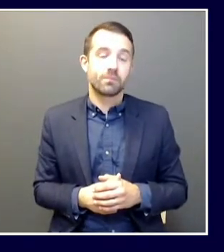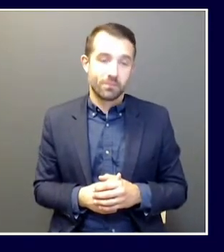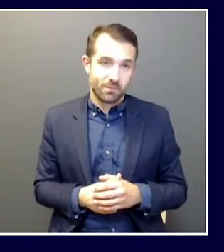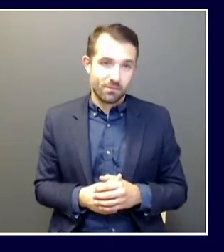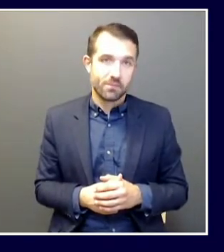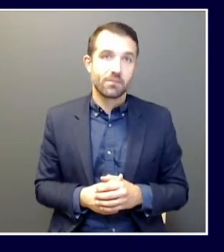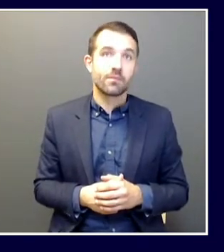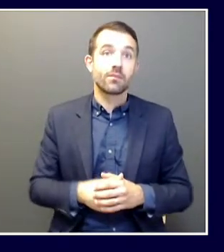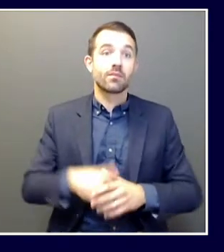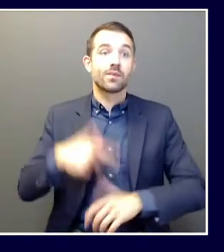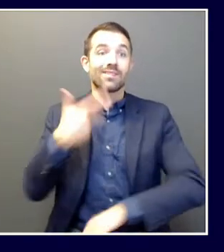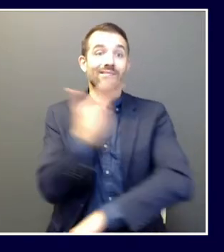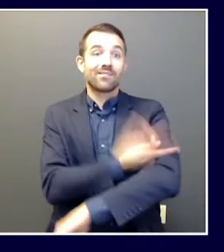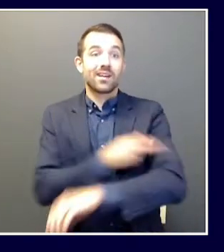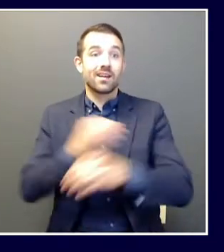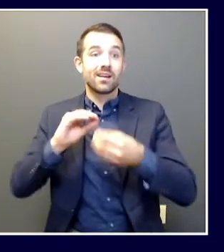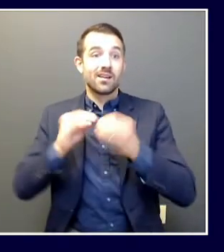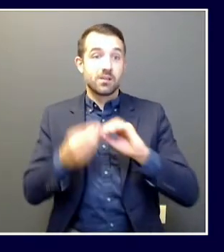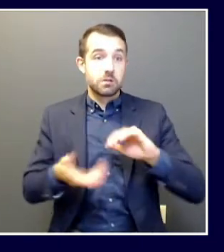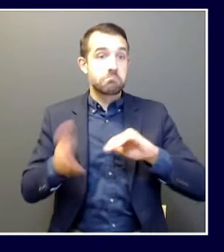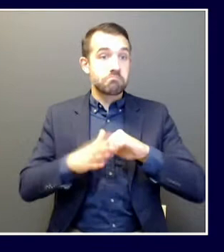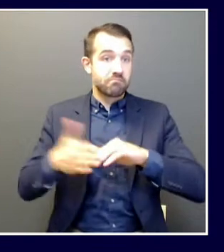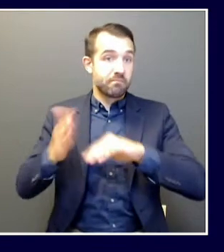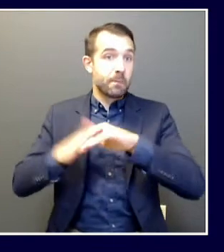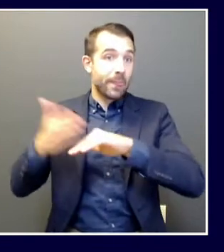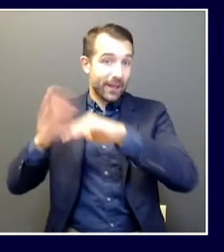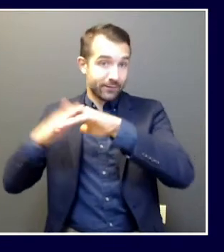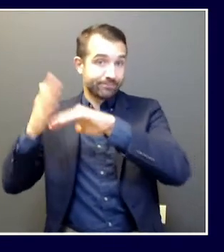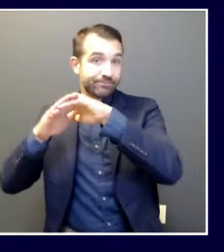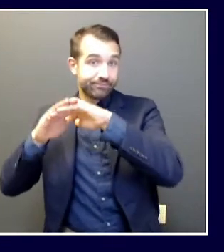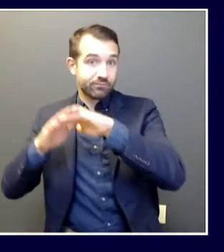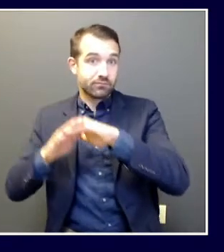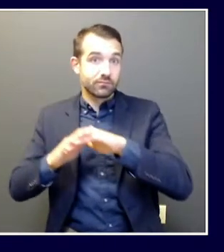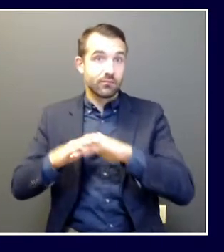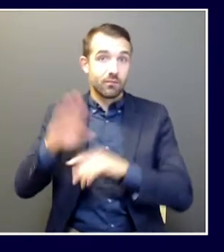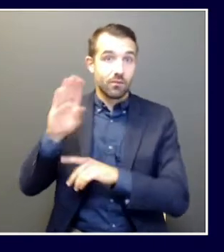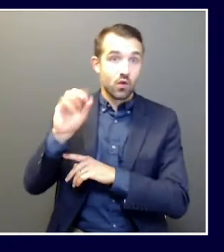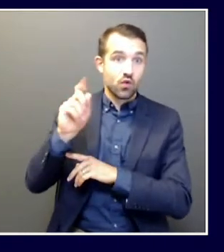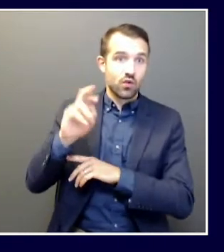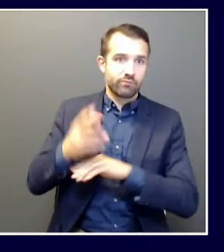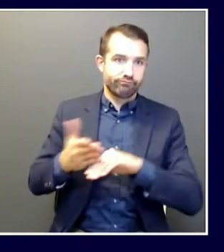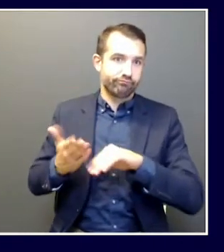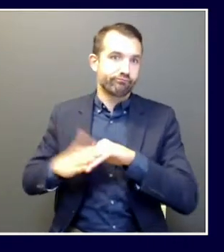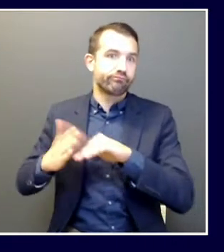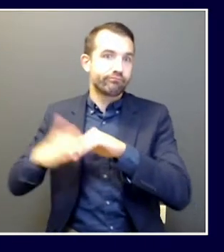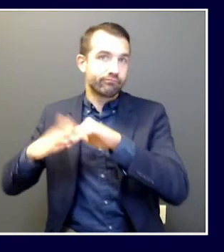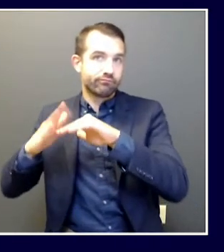due to boosters, but hopefully it's due to people who may be looking for that first dose.